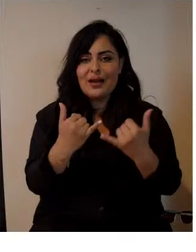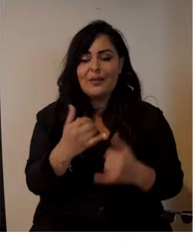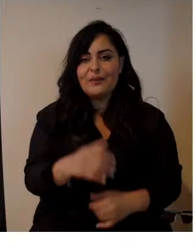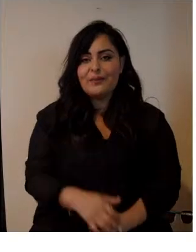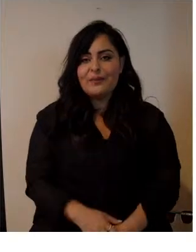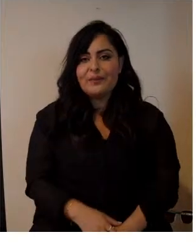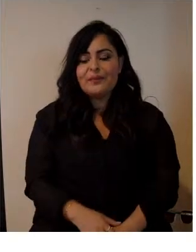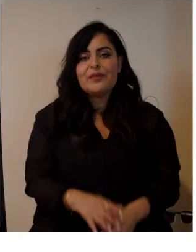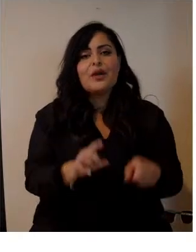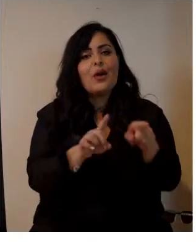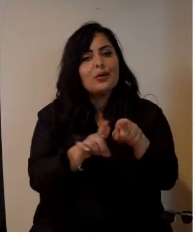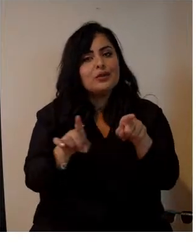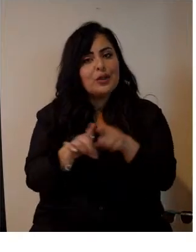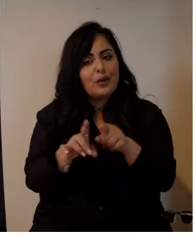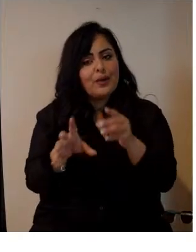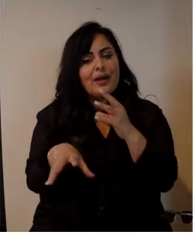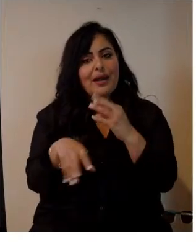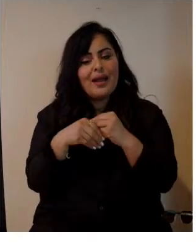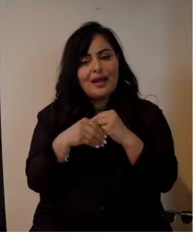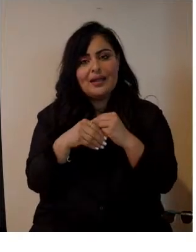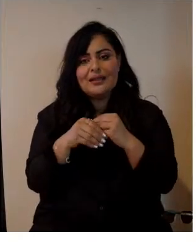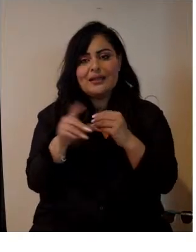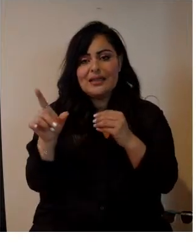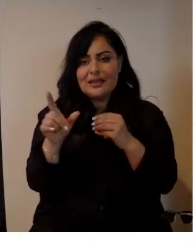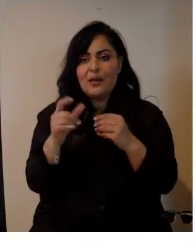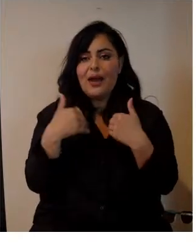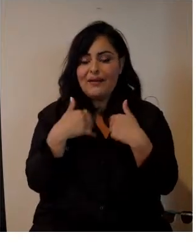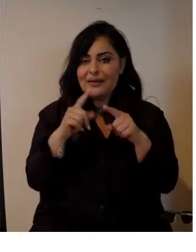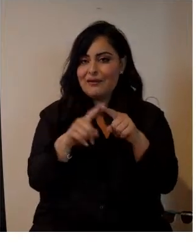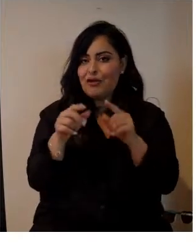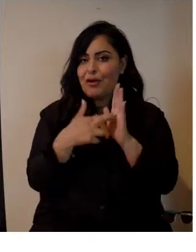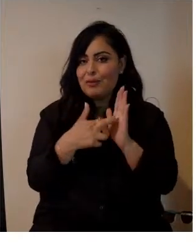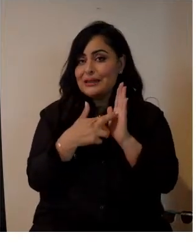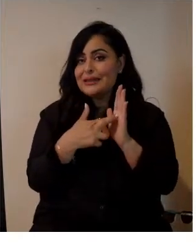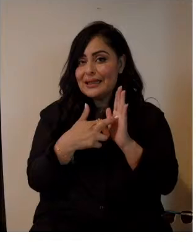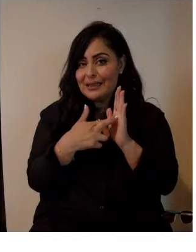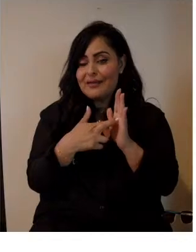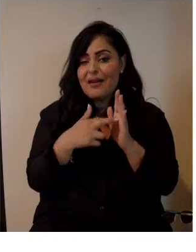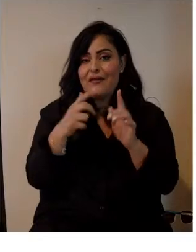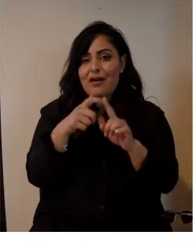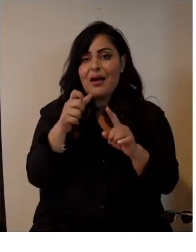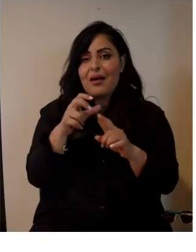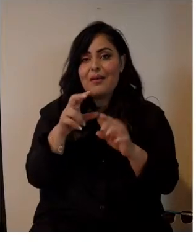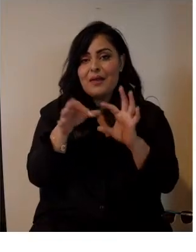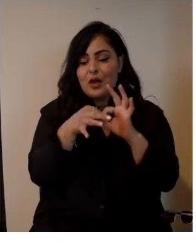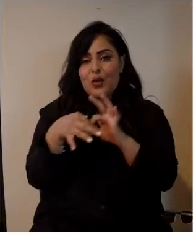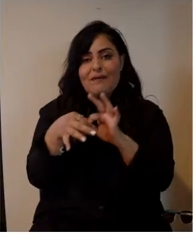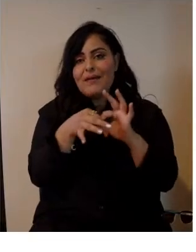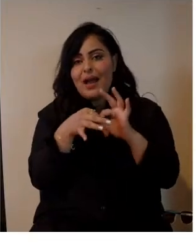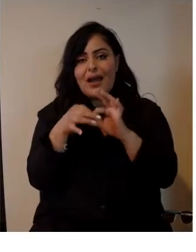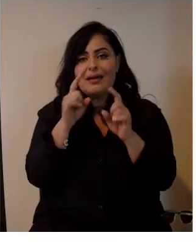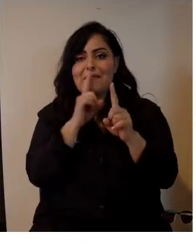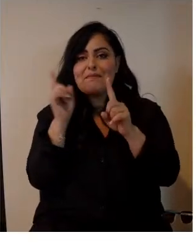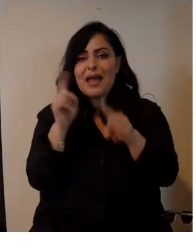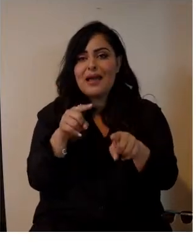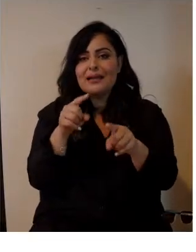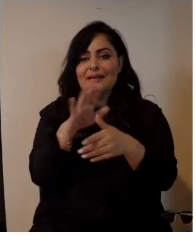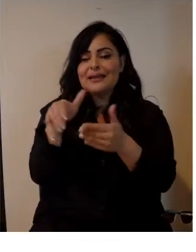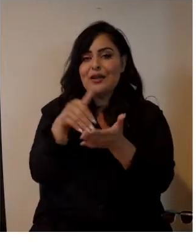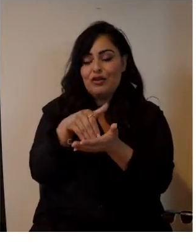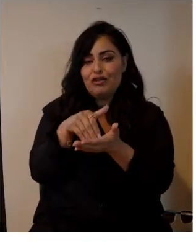want to state that this is Unified Command, so we do have representatives from everybody that is Unified Command that will be able to address the questions as they